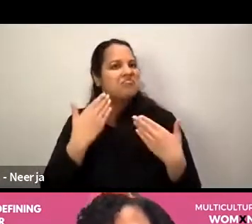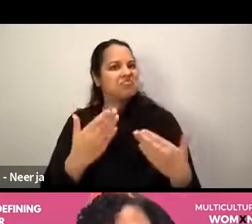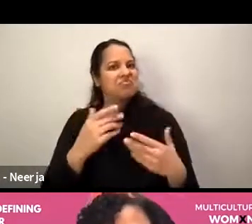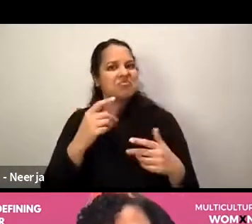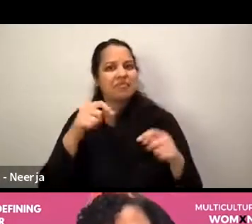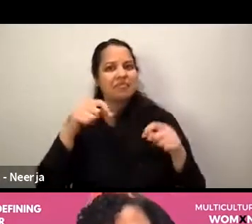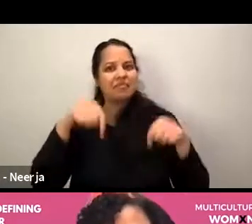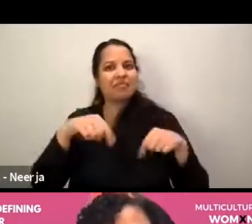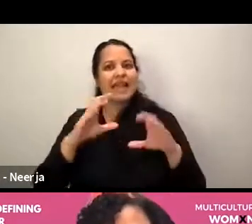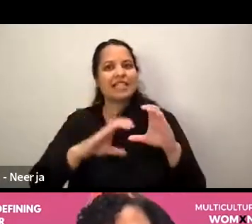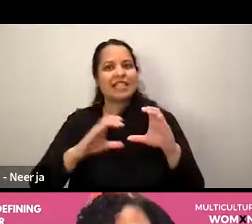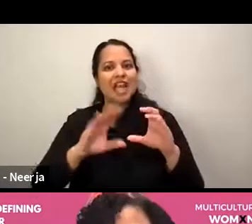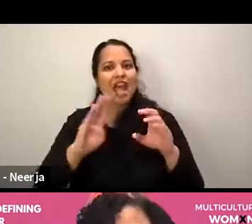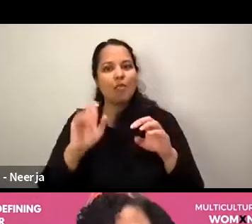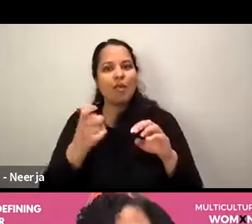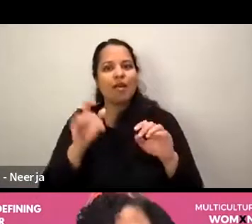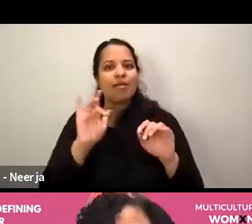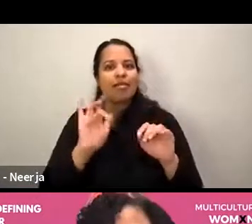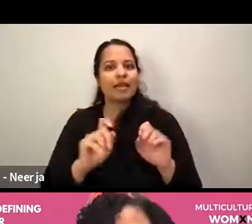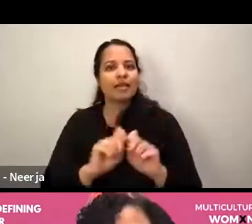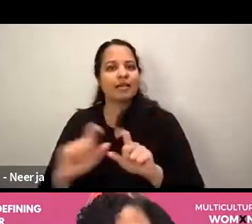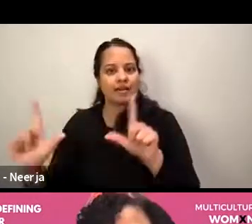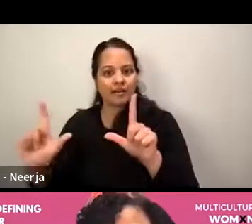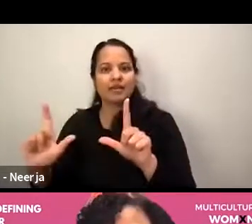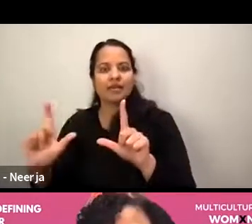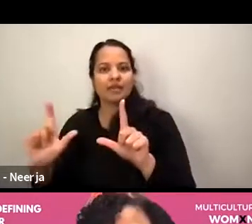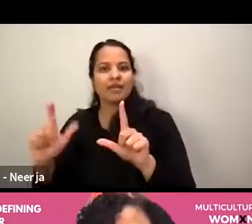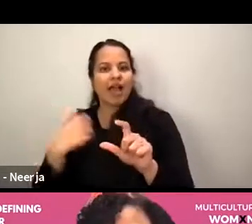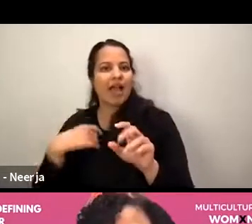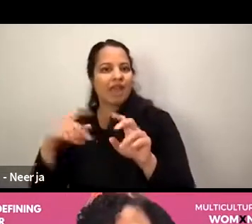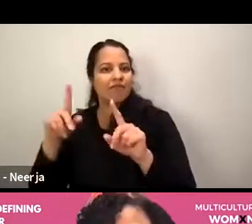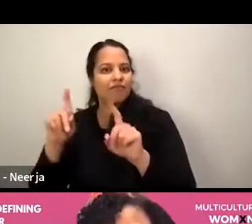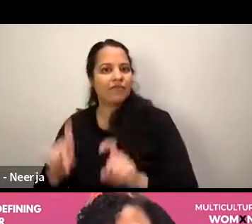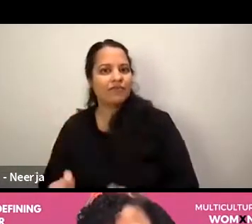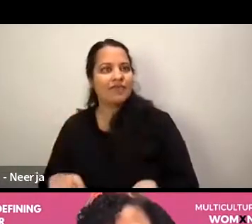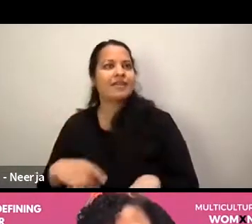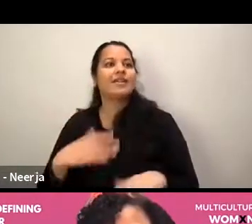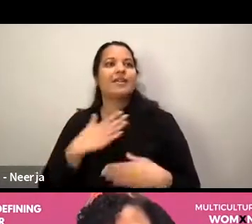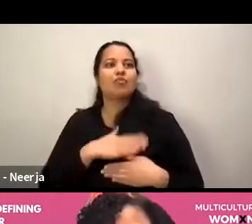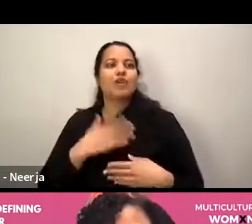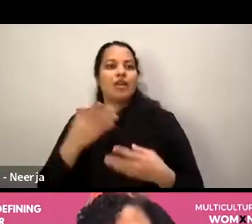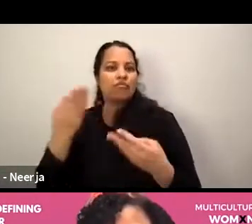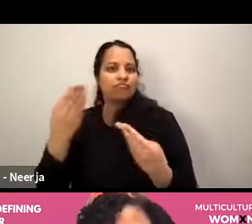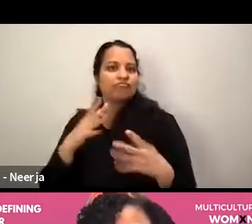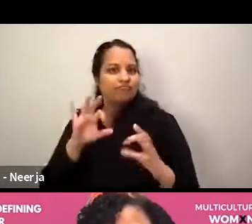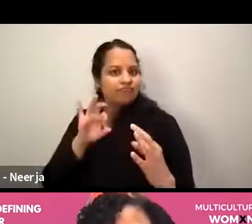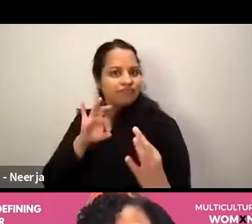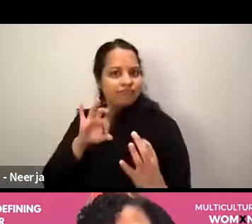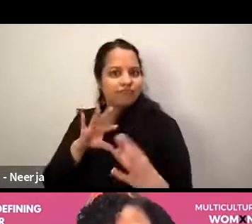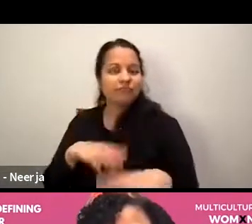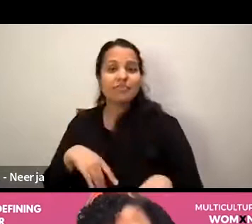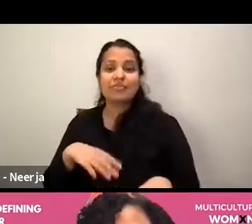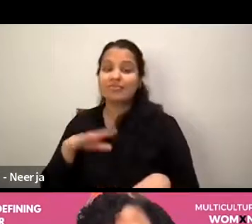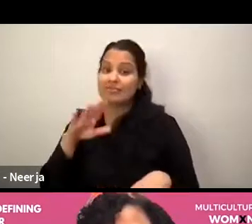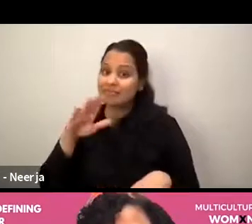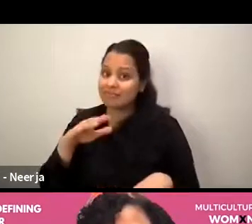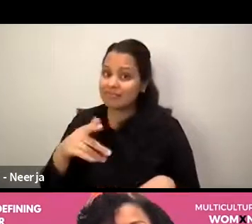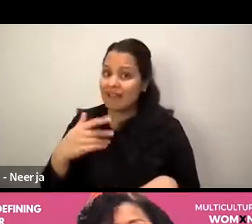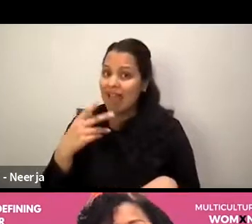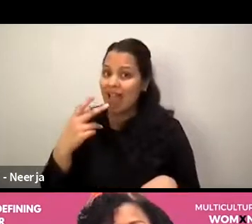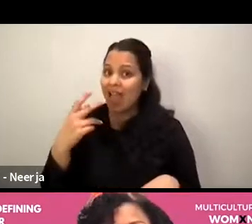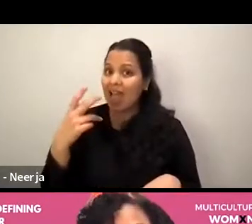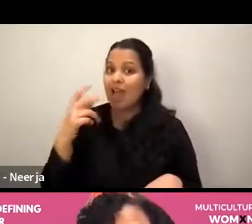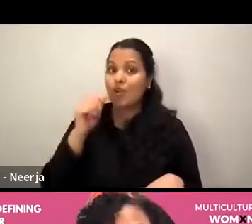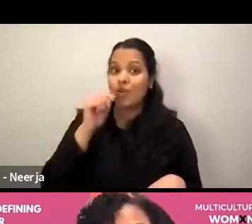heard and just give us some feedback. So we appreciate that. And remember, tomorrow and Thursday night,